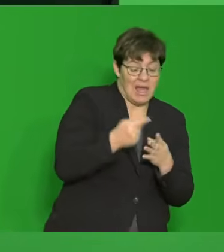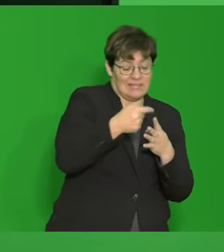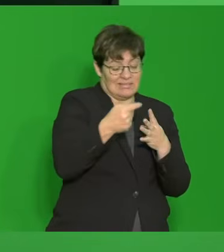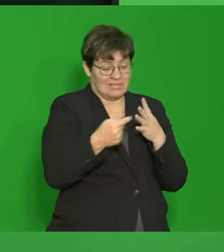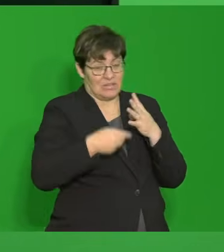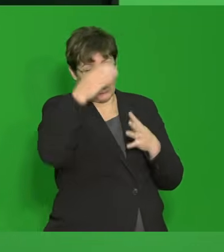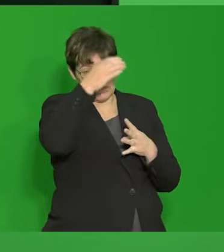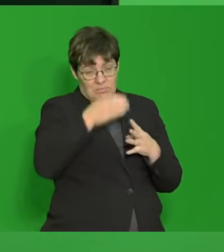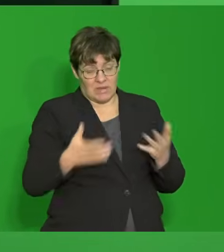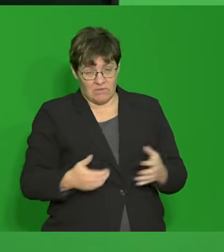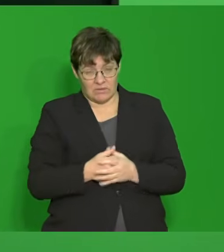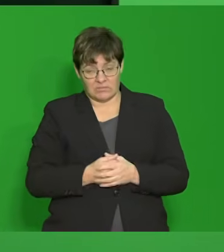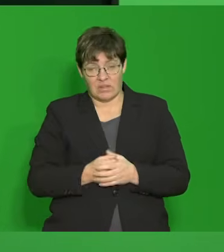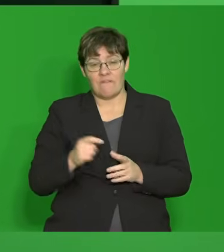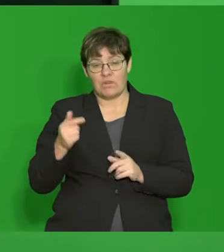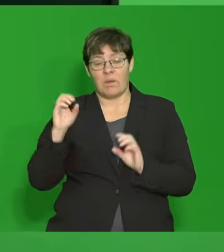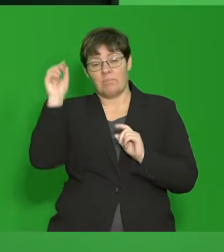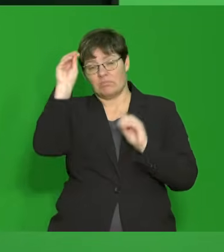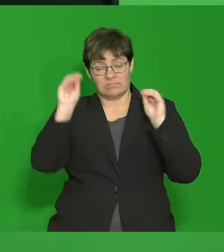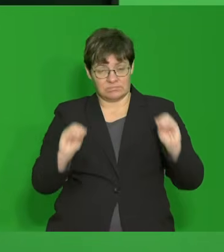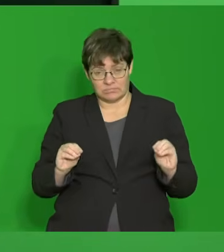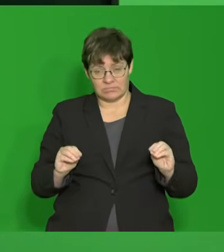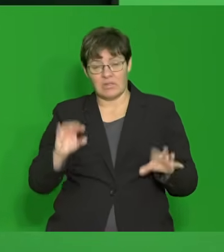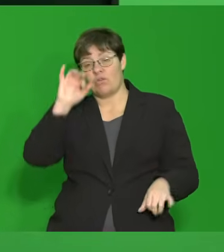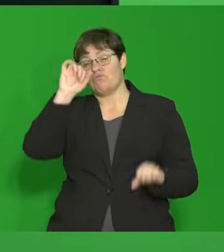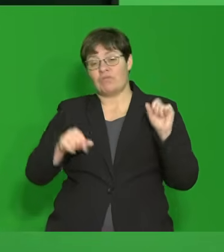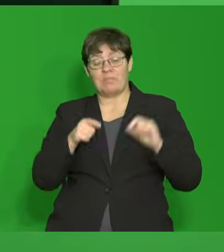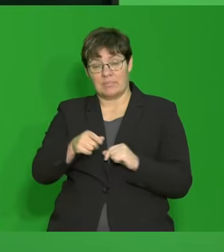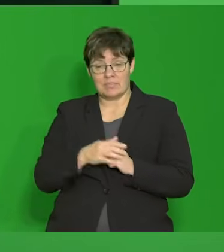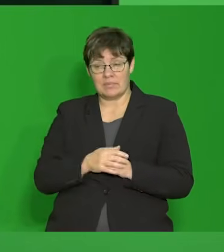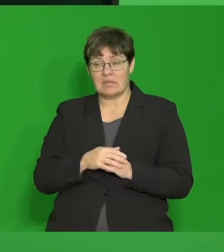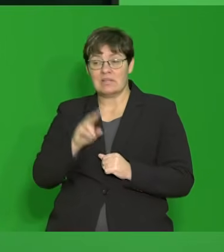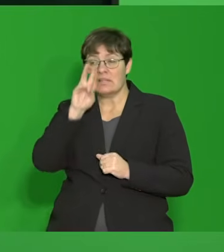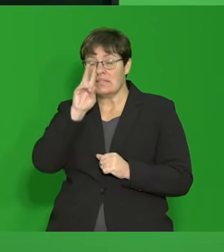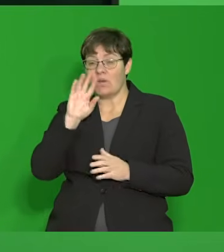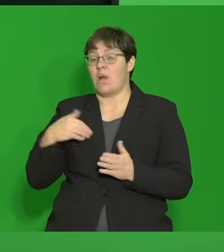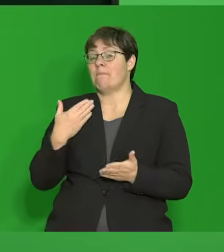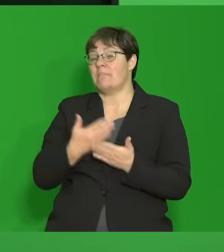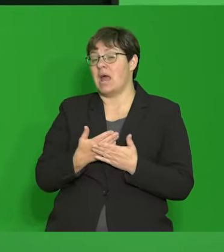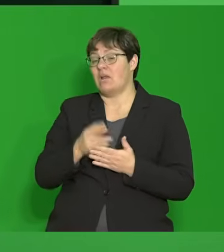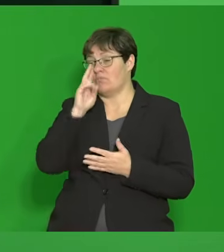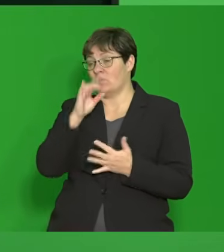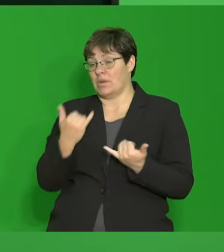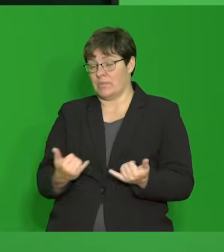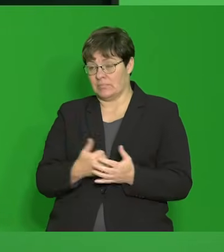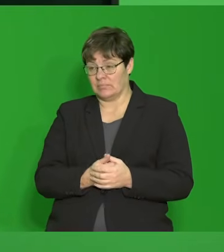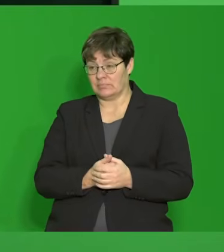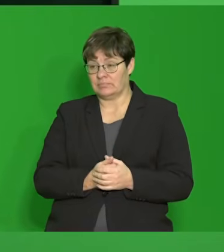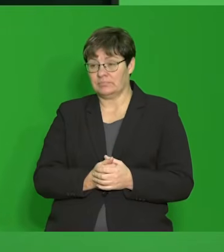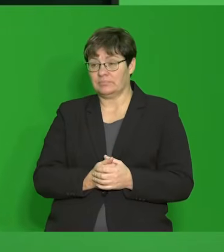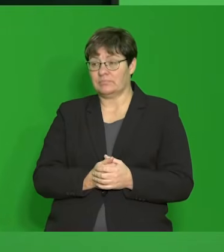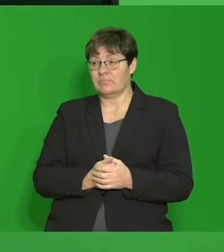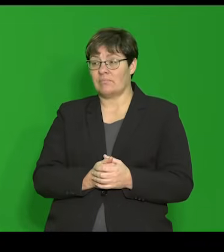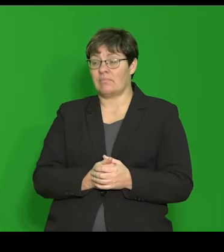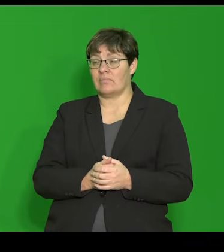the application of some of these concepts. So I've put a few questions together as we wrap this segment up. Let's see if we can apply what we've just looked